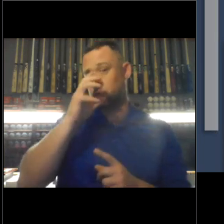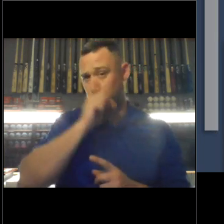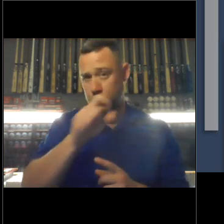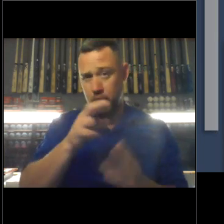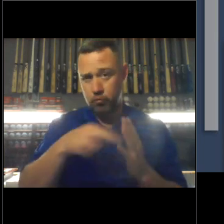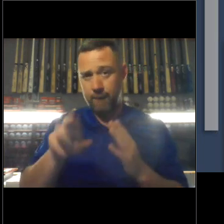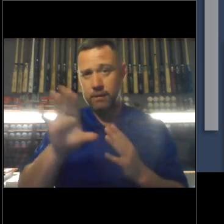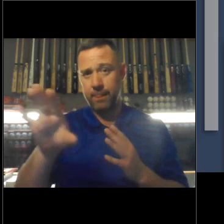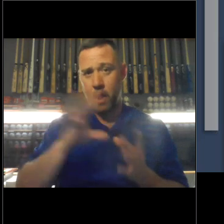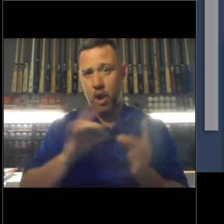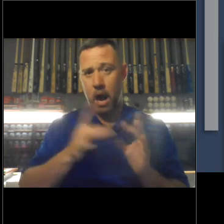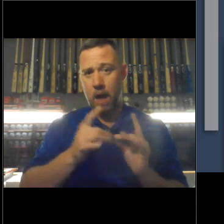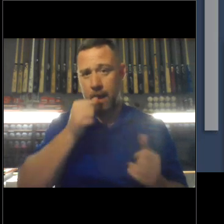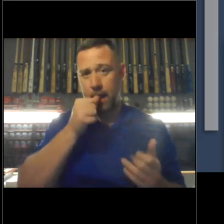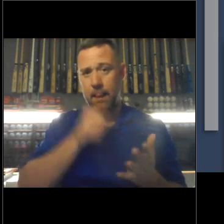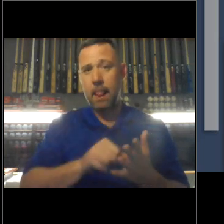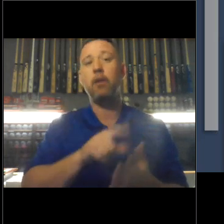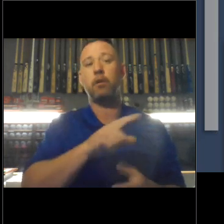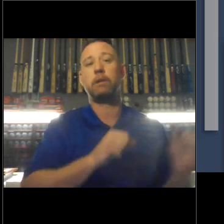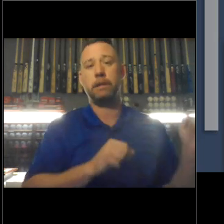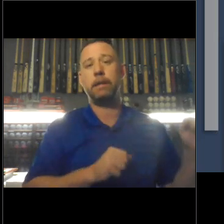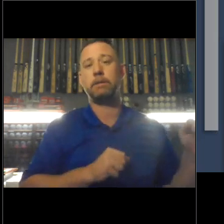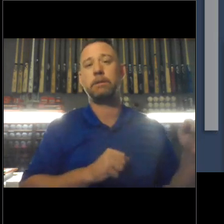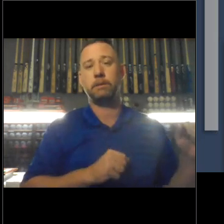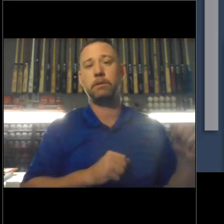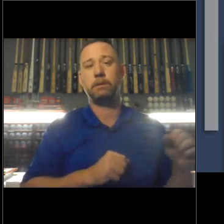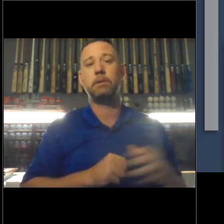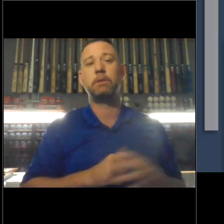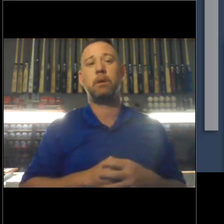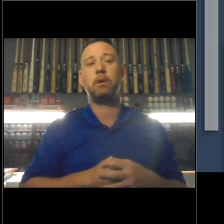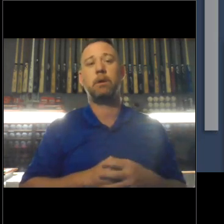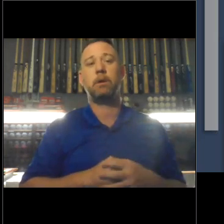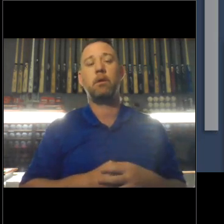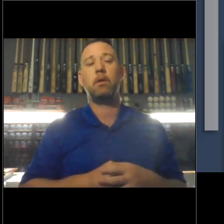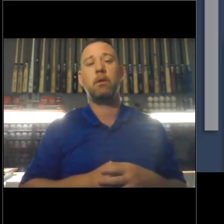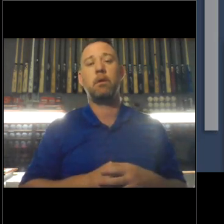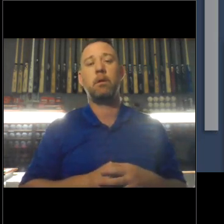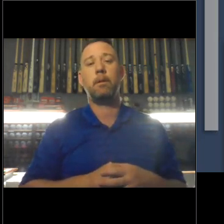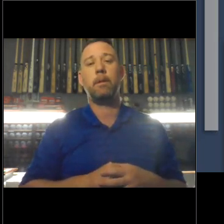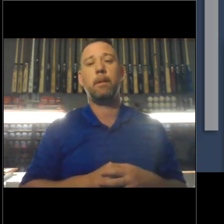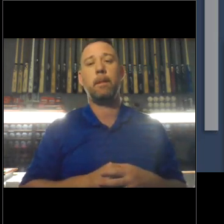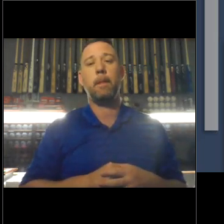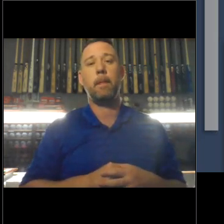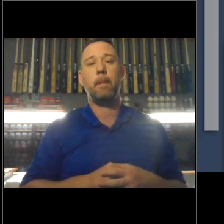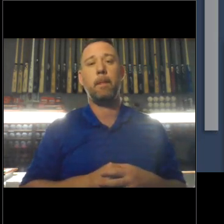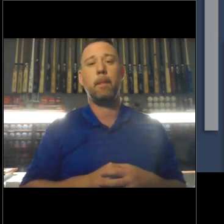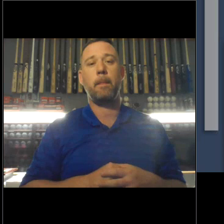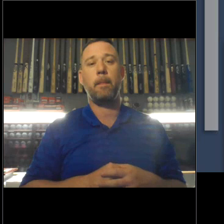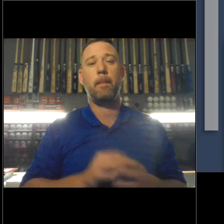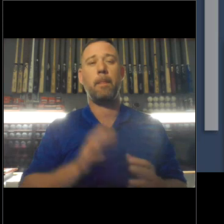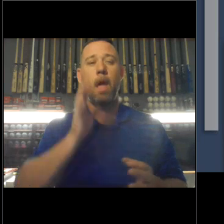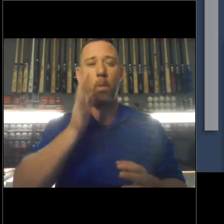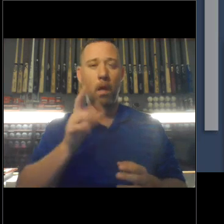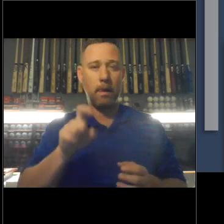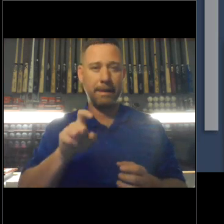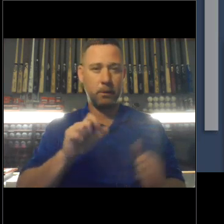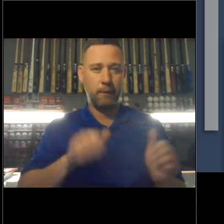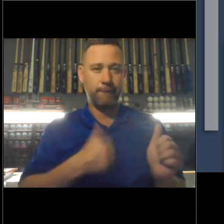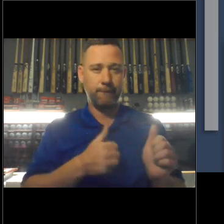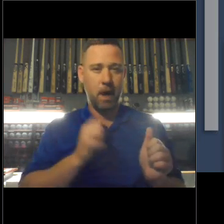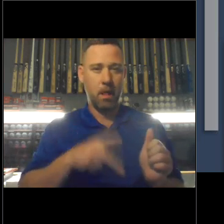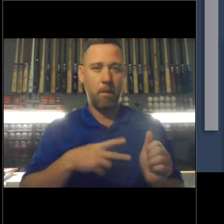comment letter yes. on the implementation report. Yeah, so I'll need to follow up with